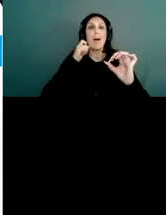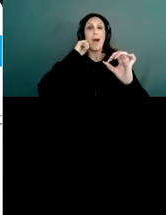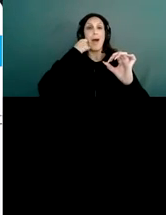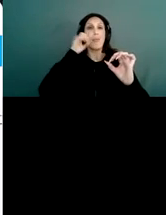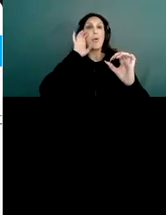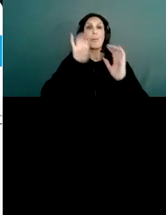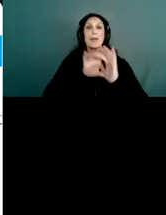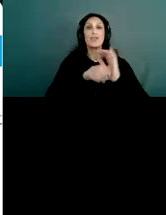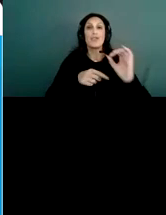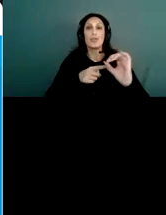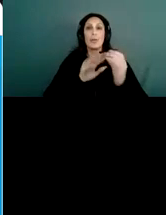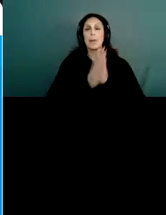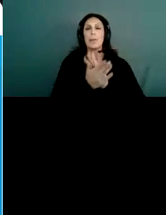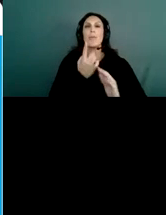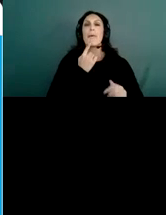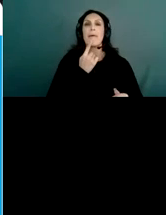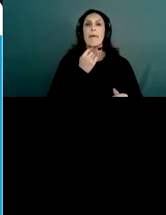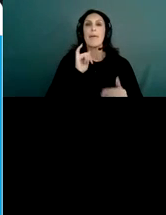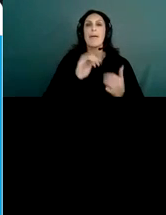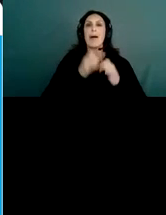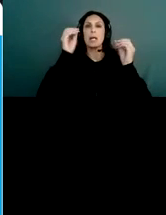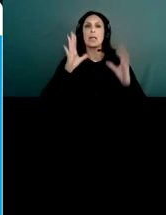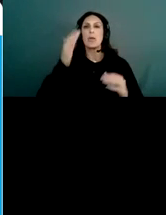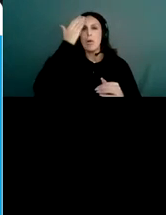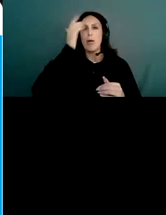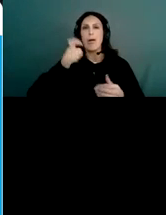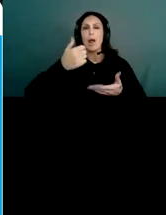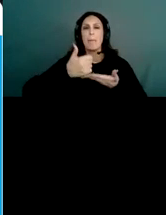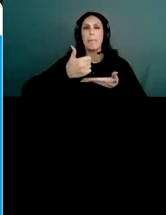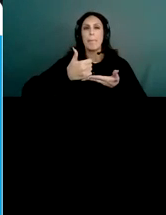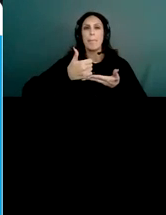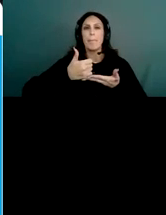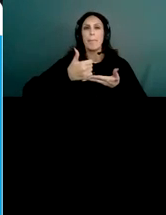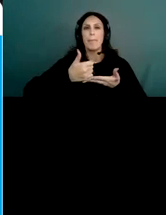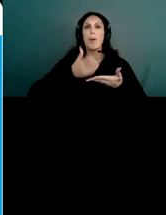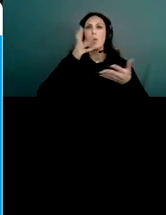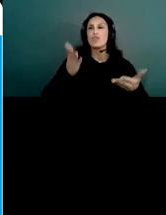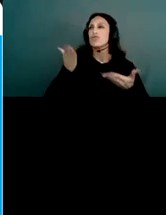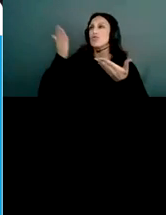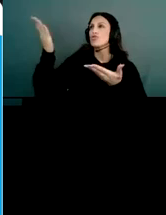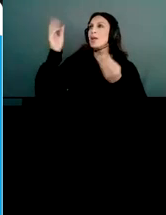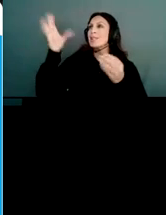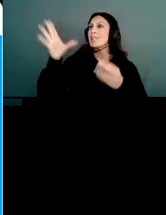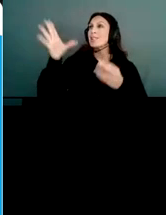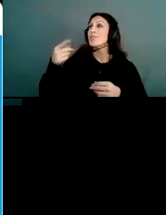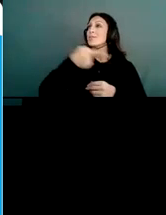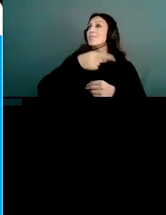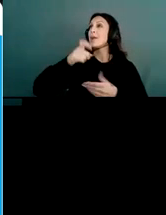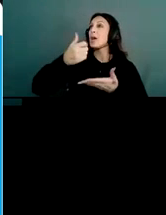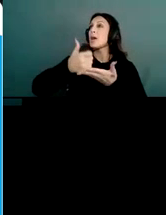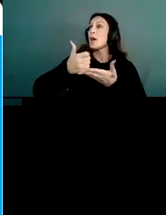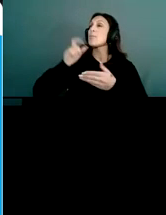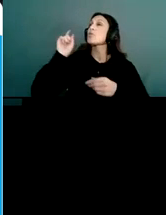struggling in My Lexia, and a specific Lexia lesson is recommended. The other buttons in the student interface